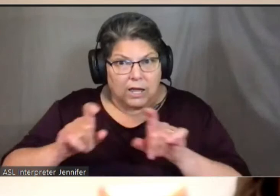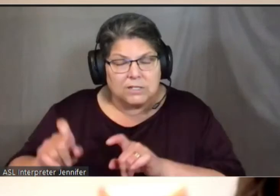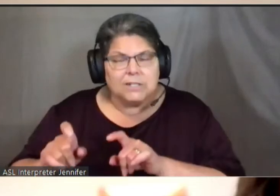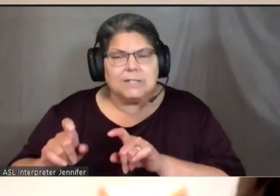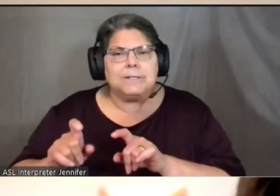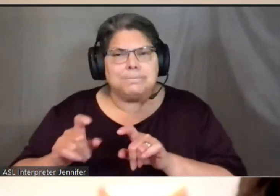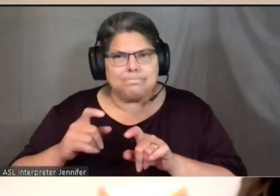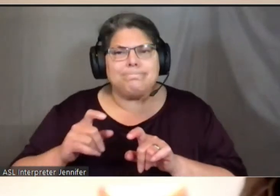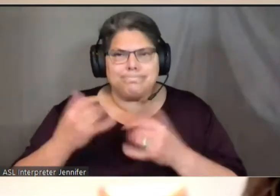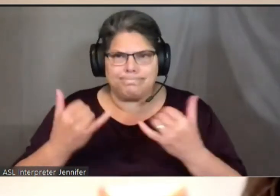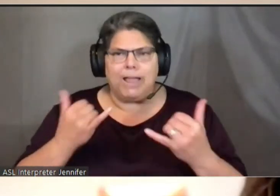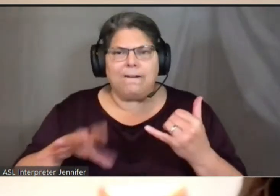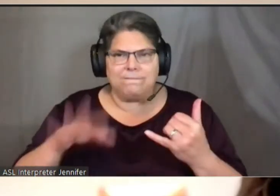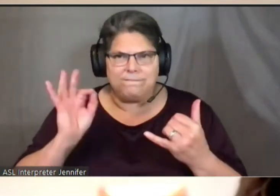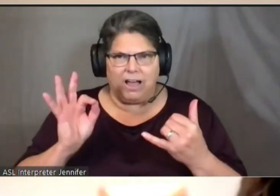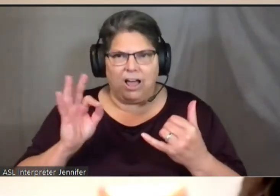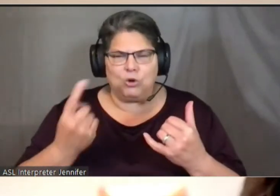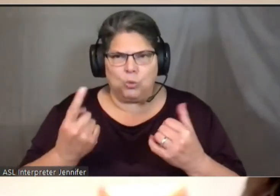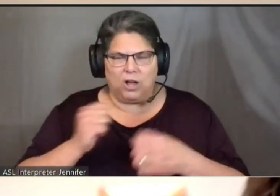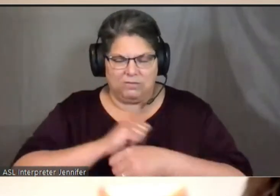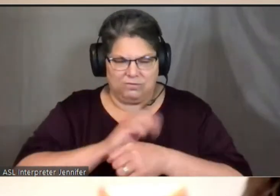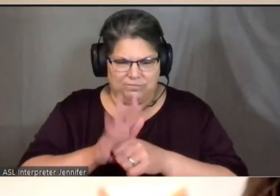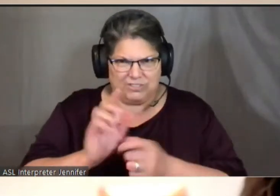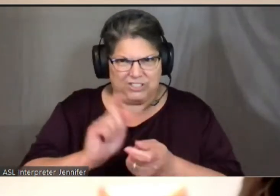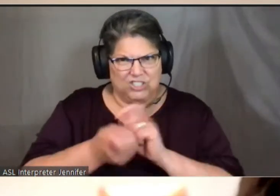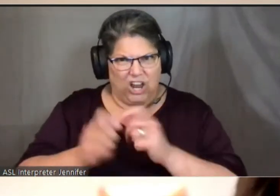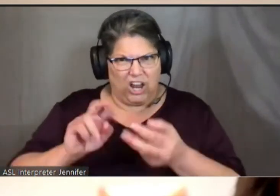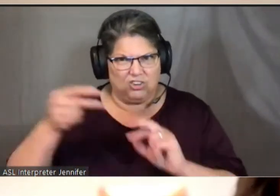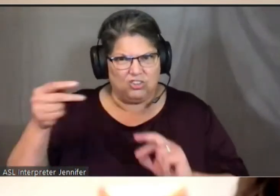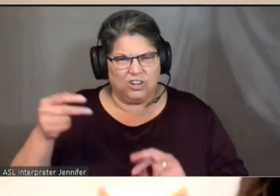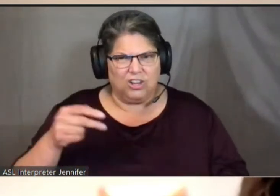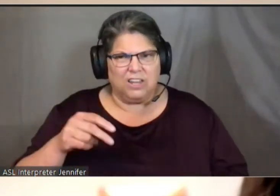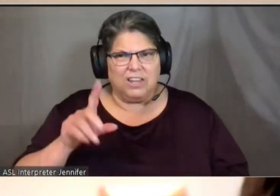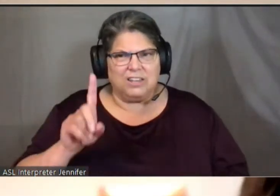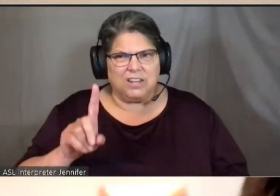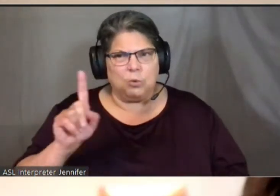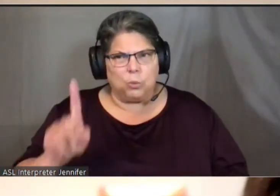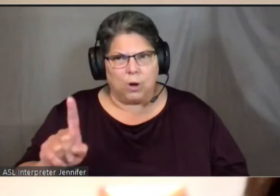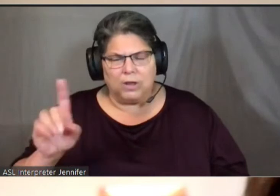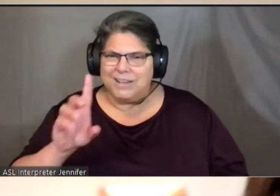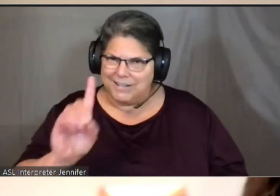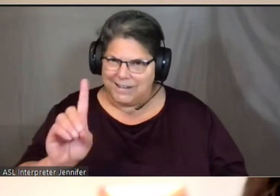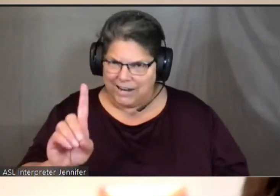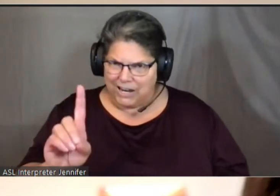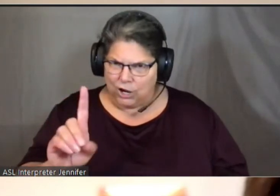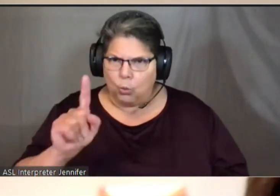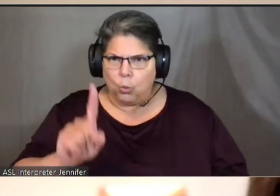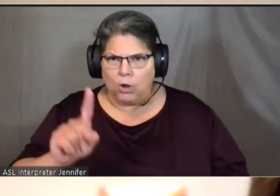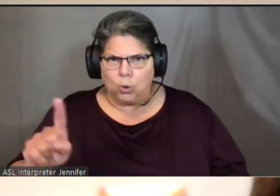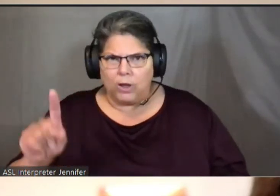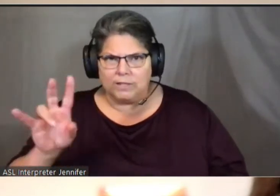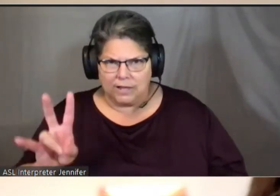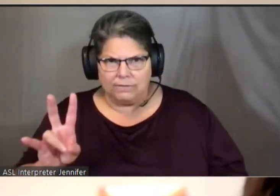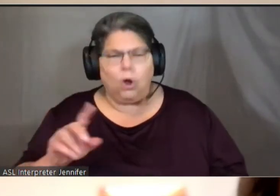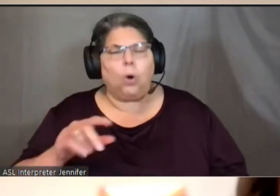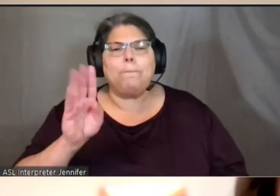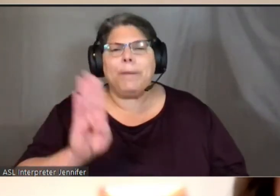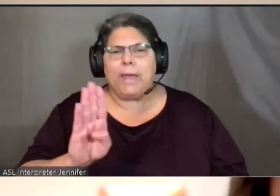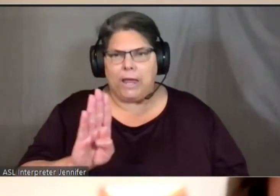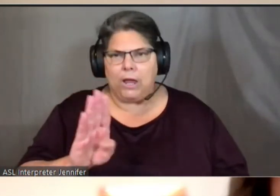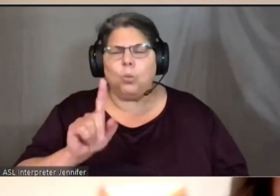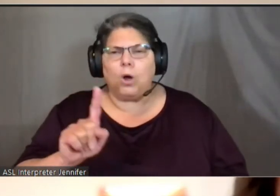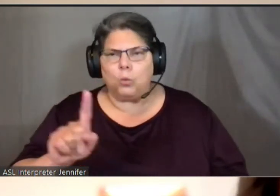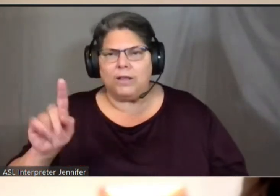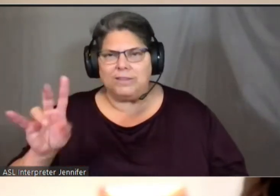a variant B117, the UK variety, here in Mendocino County last month. The